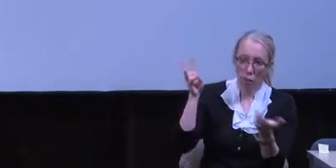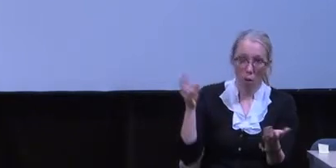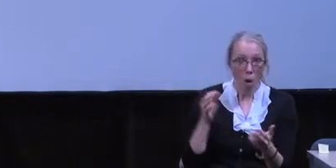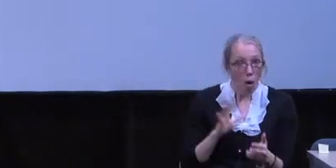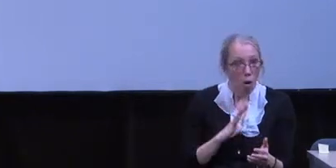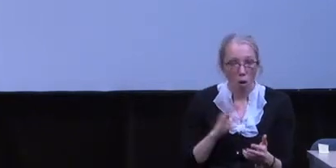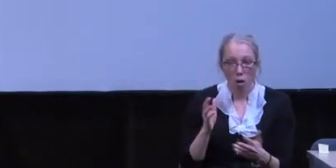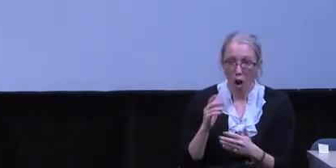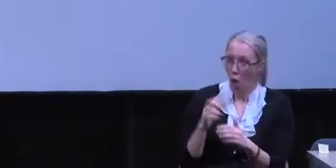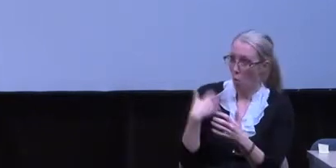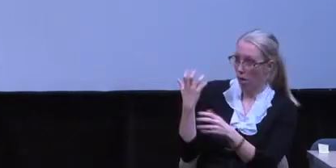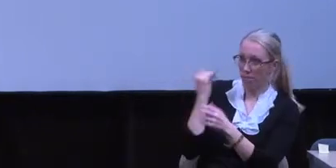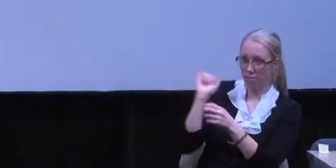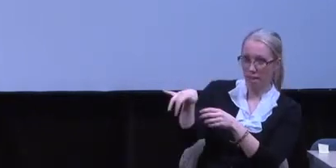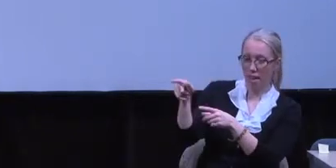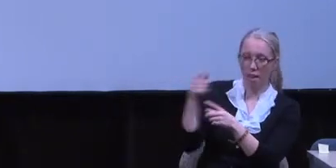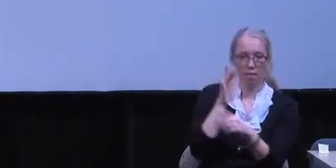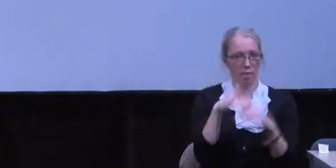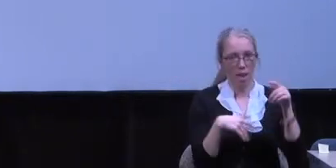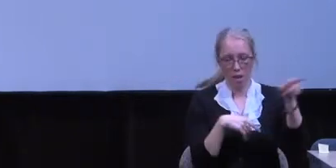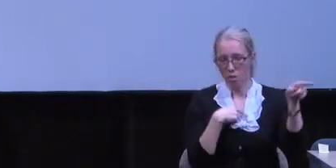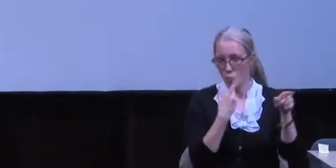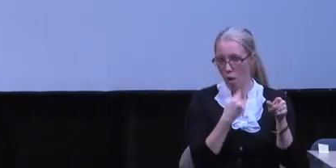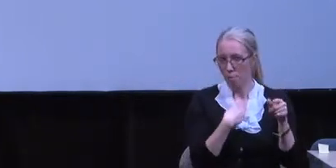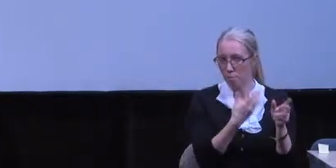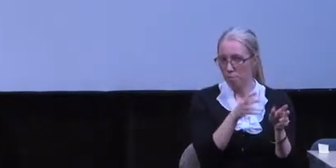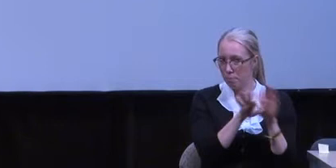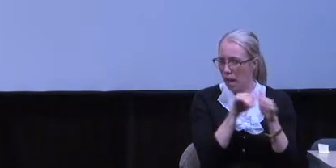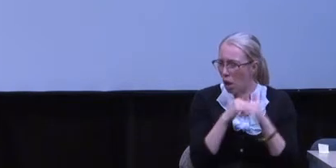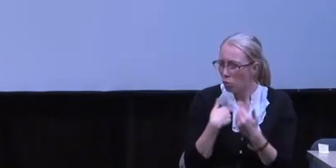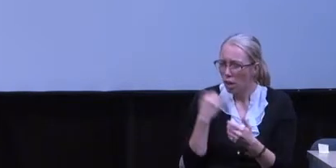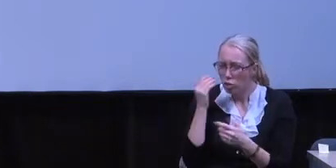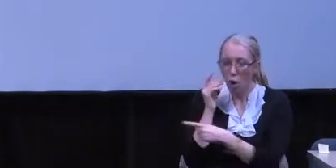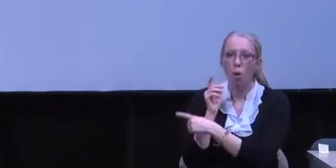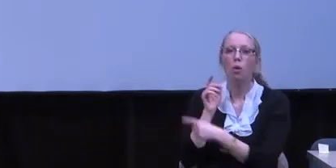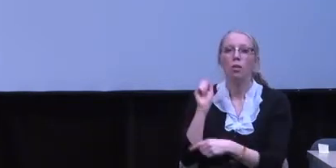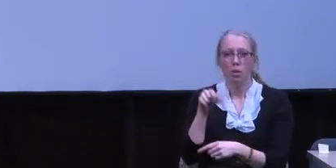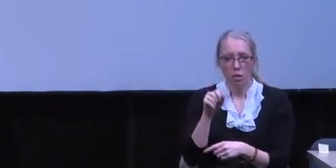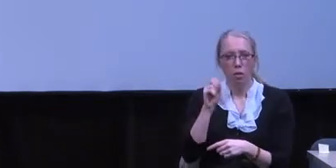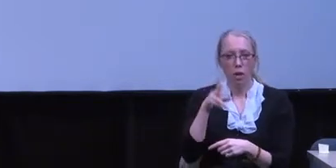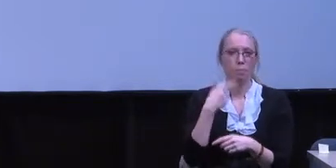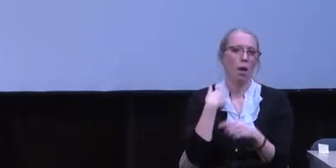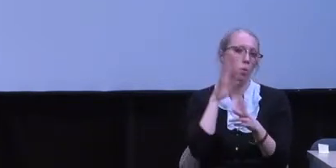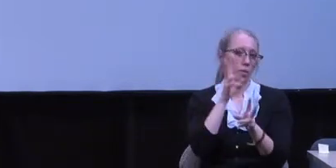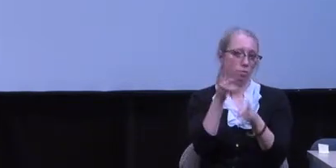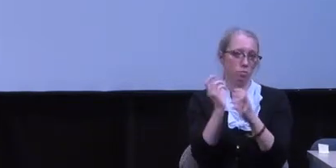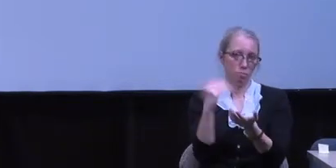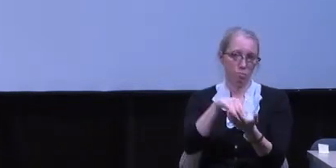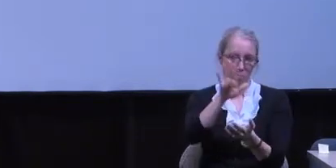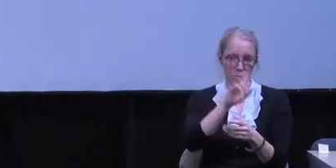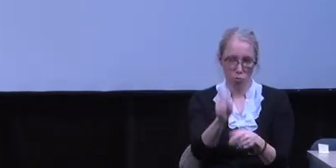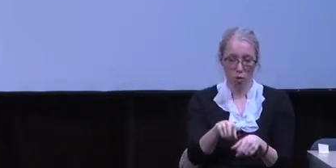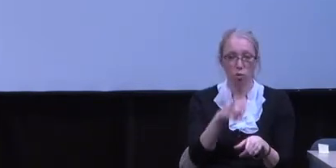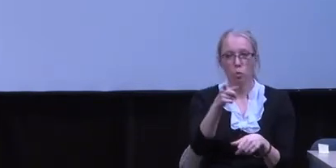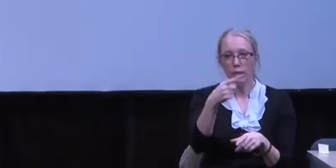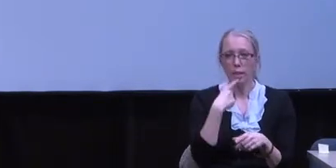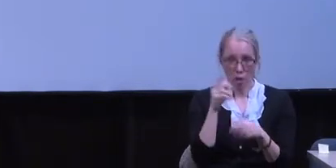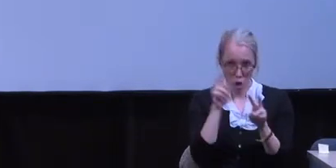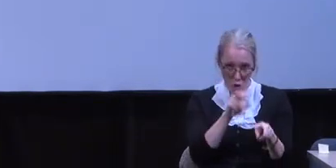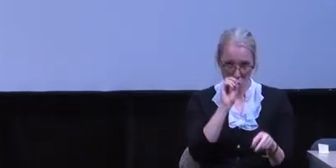Yes, I do. Okay, so he said he went to an open source, right, for textbooks